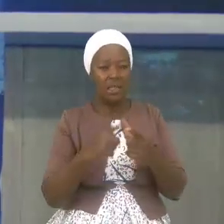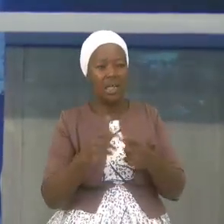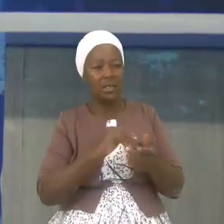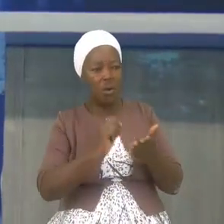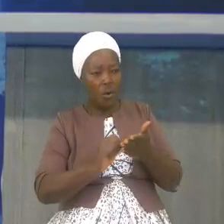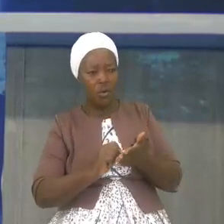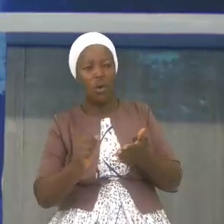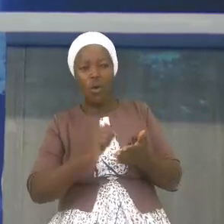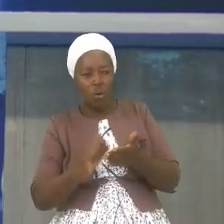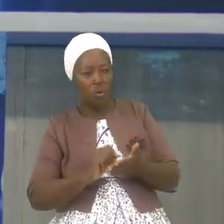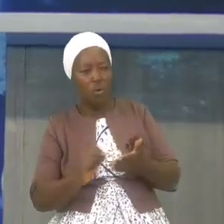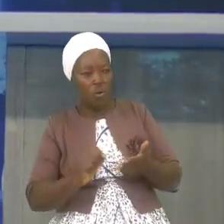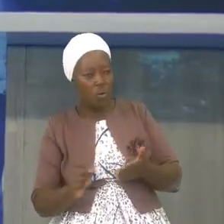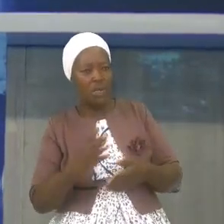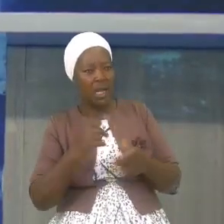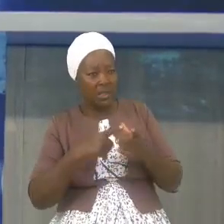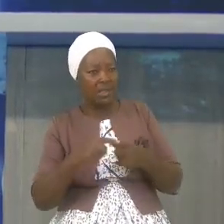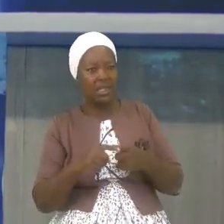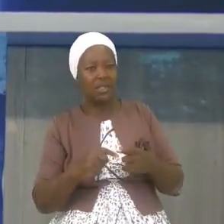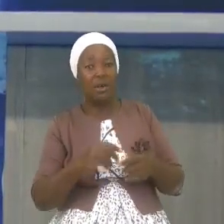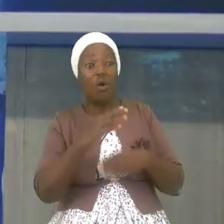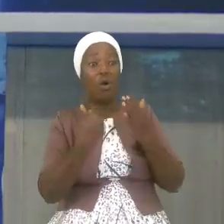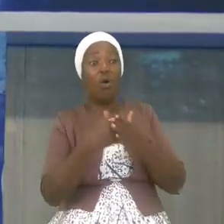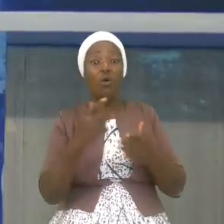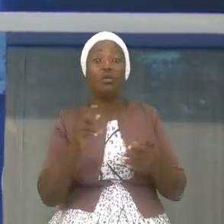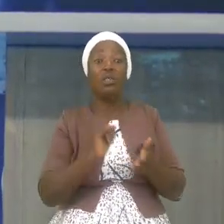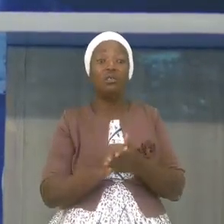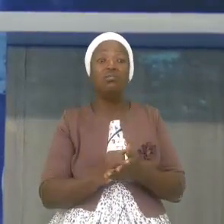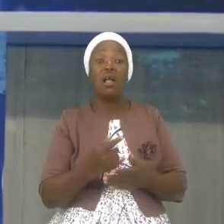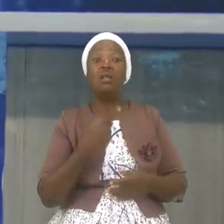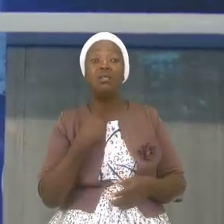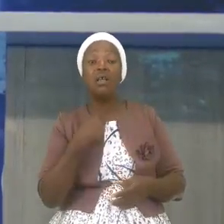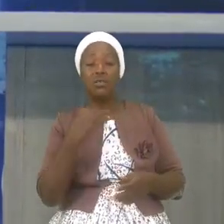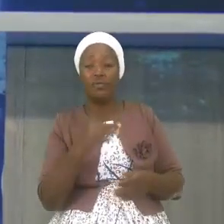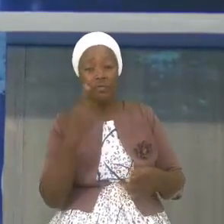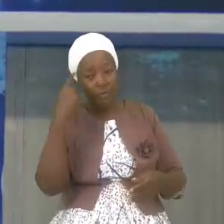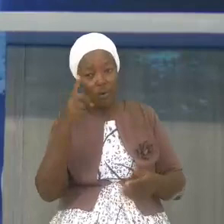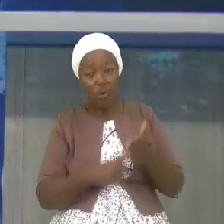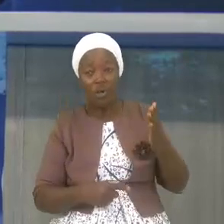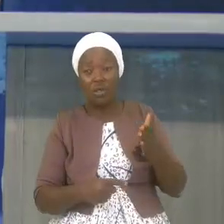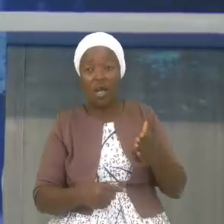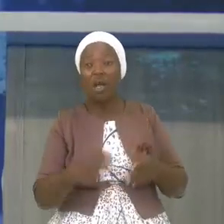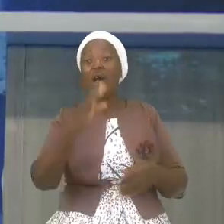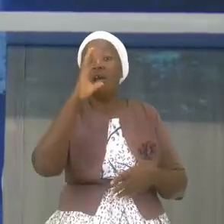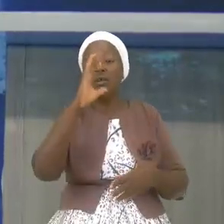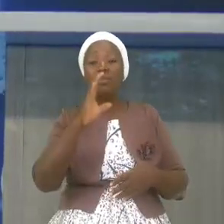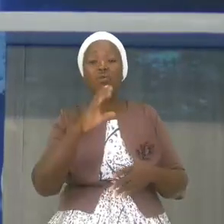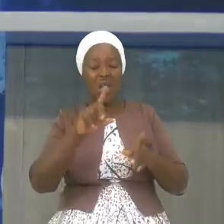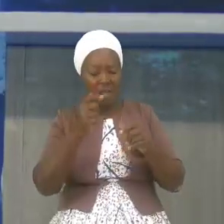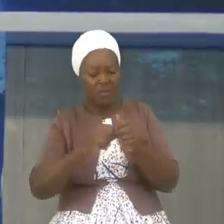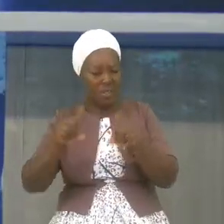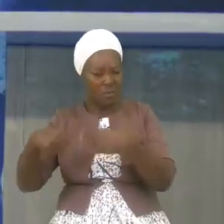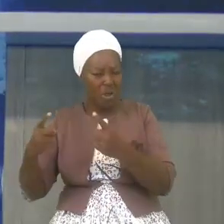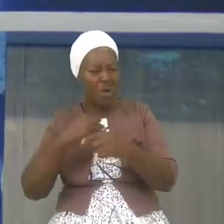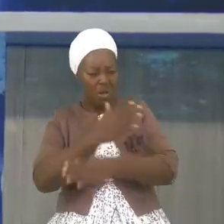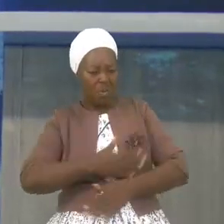alcohol, everything went. All the pleasure and desire for women and prostitutes and for concubines,